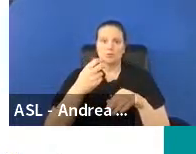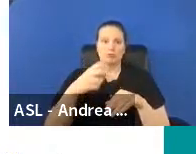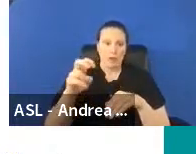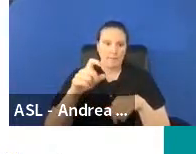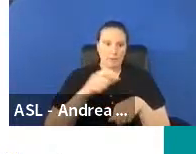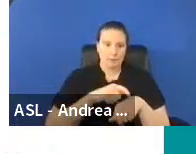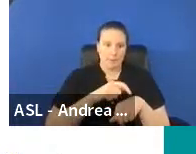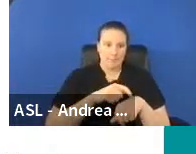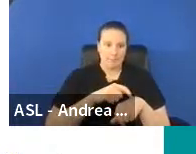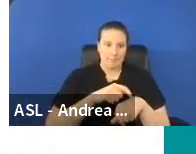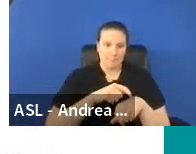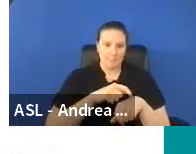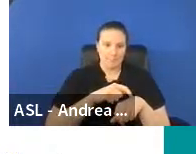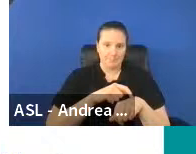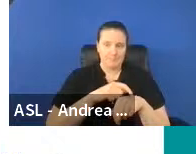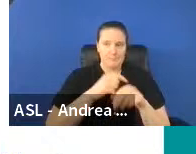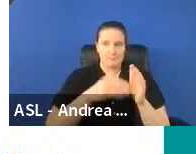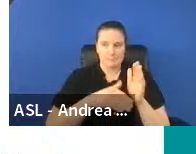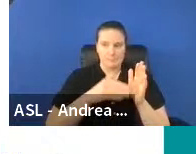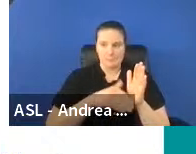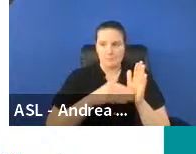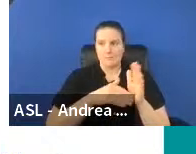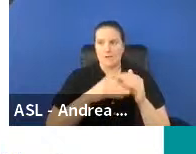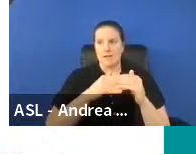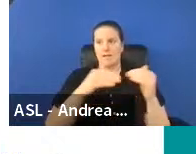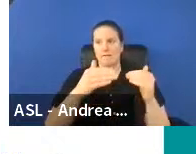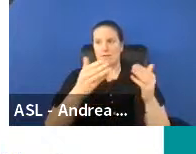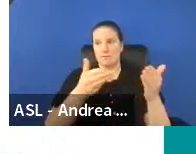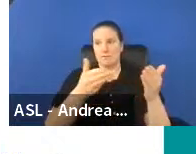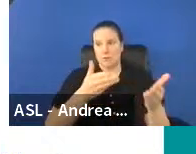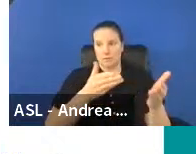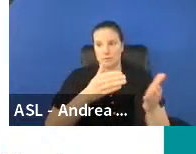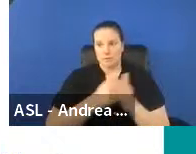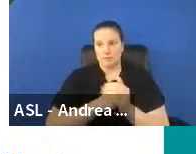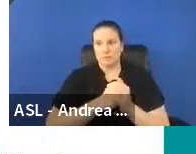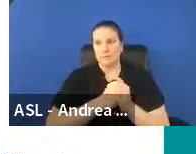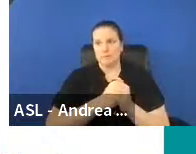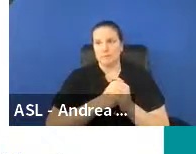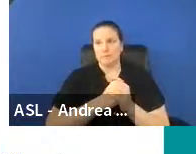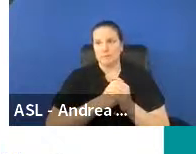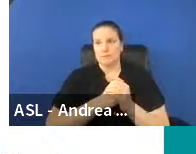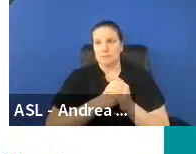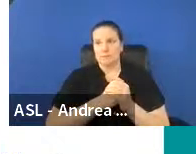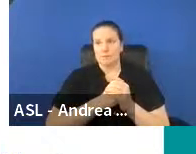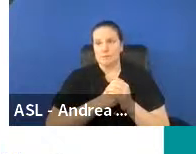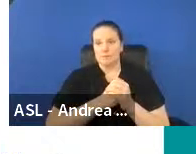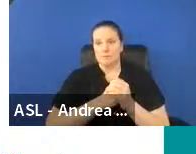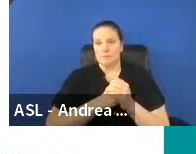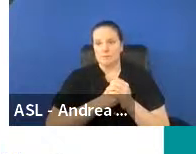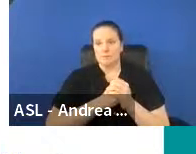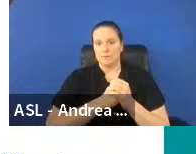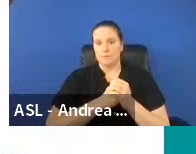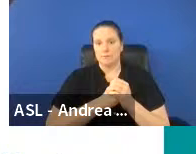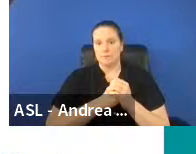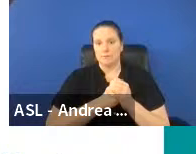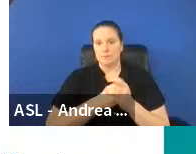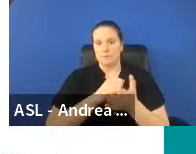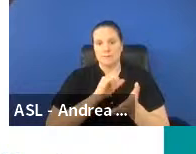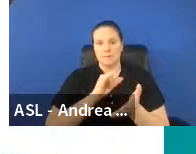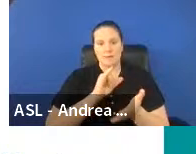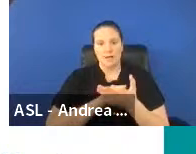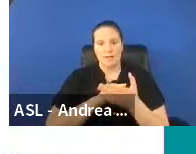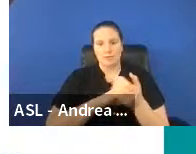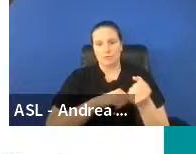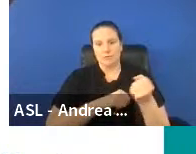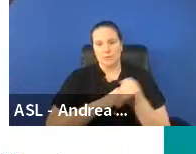again, along with level of service. And again, some anecdotal information for this to supplement